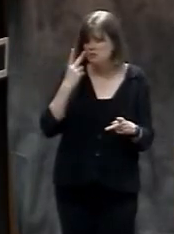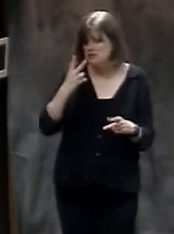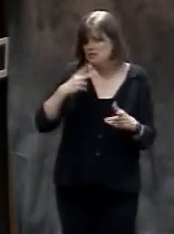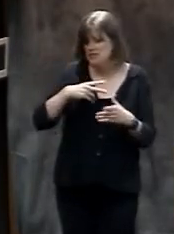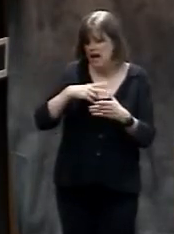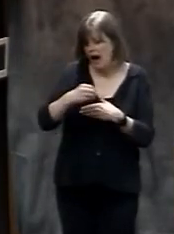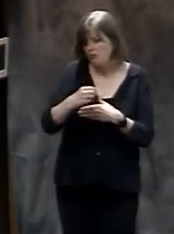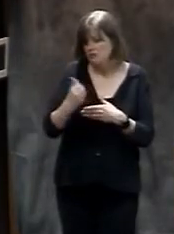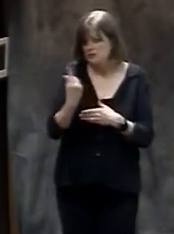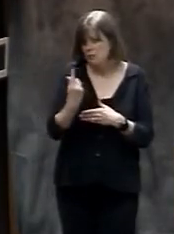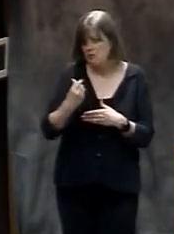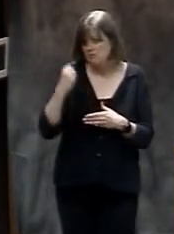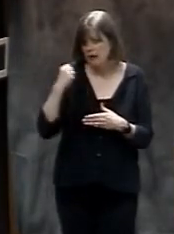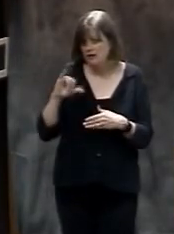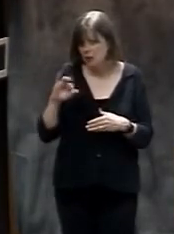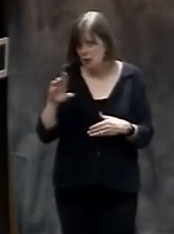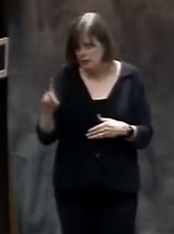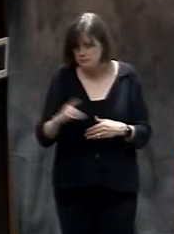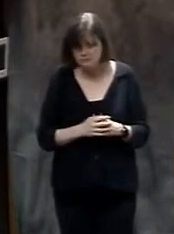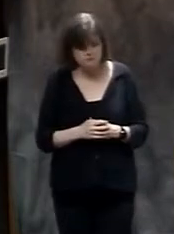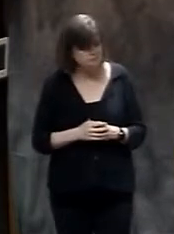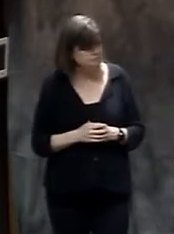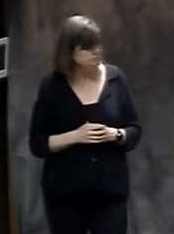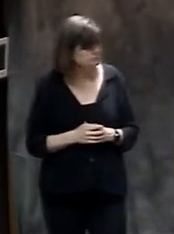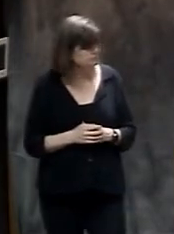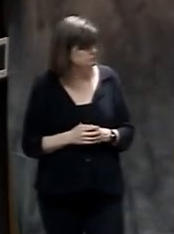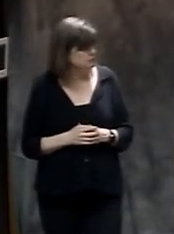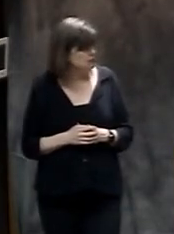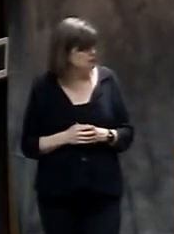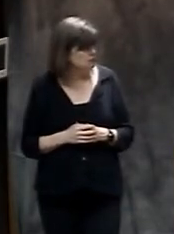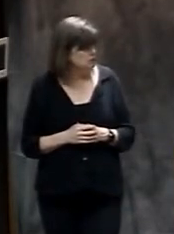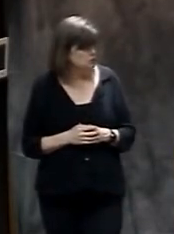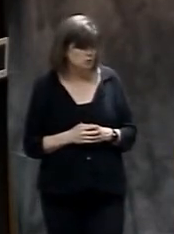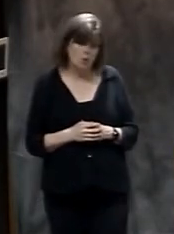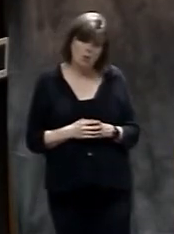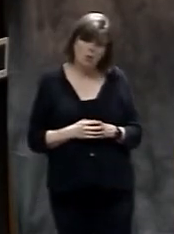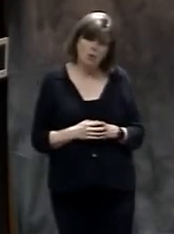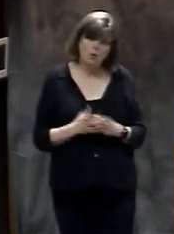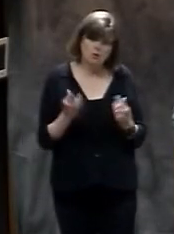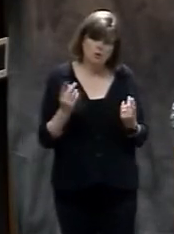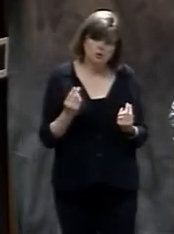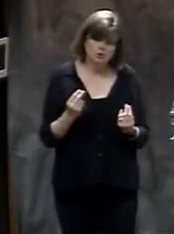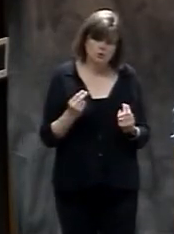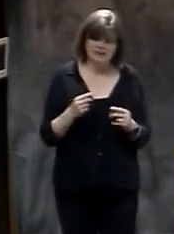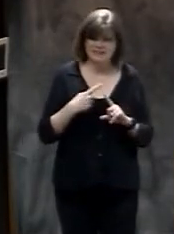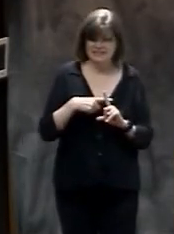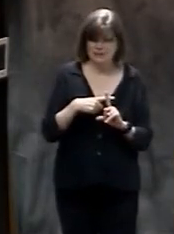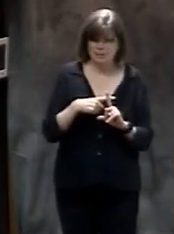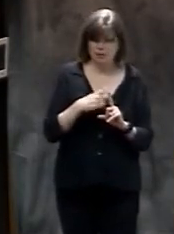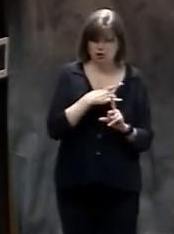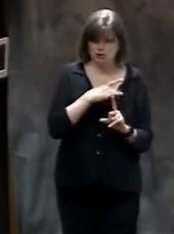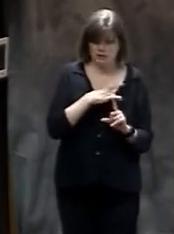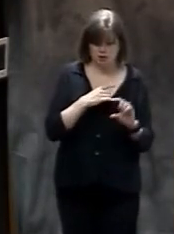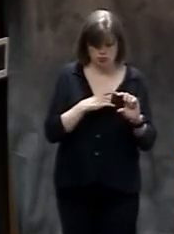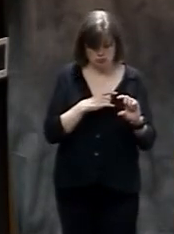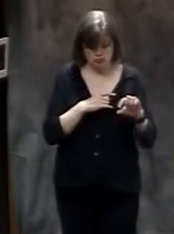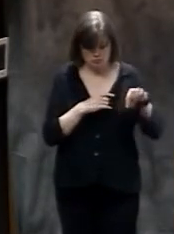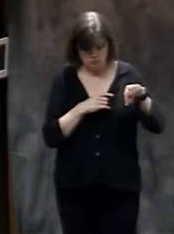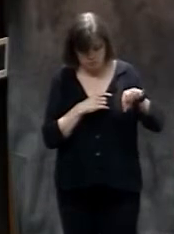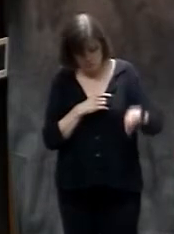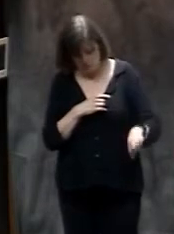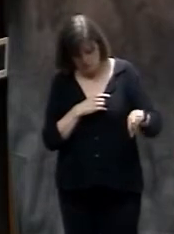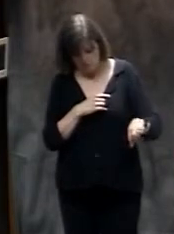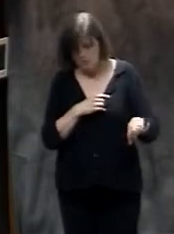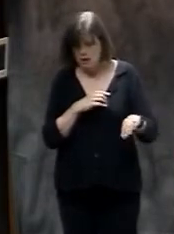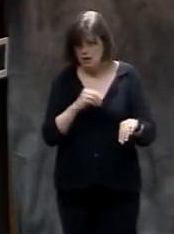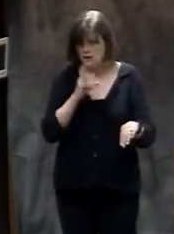well. And so what we did then is place temperature sensors, which you can see in this photo here. We